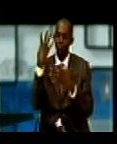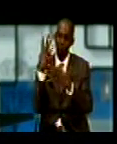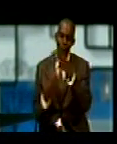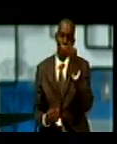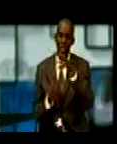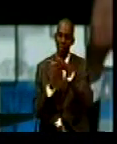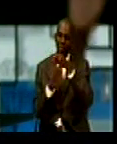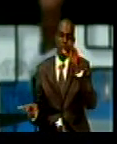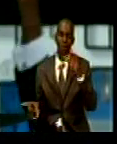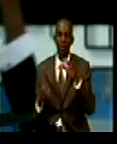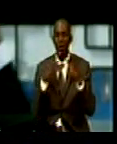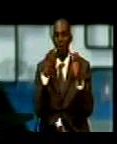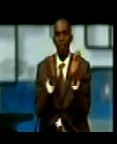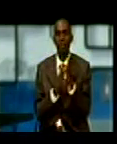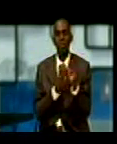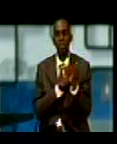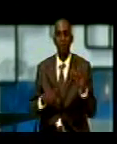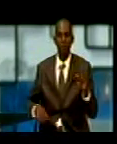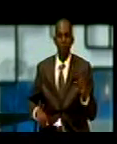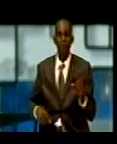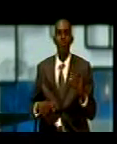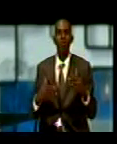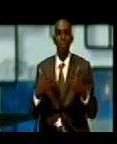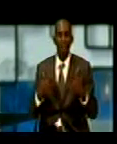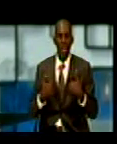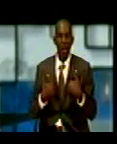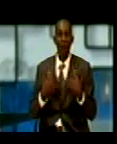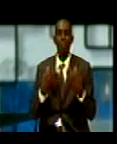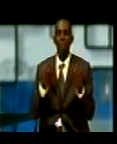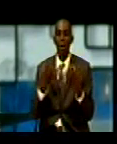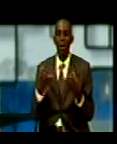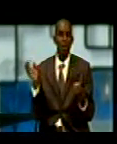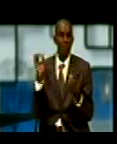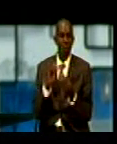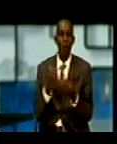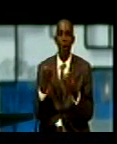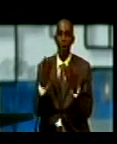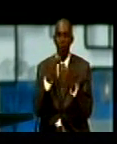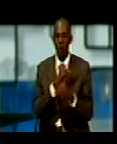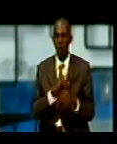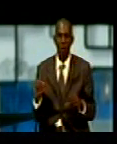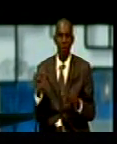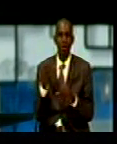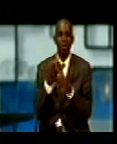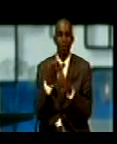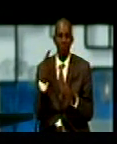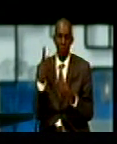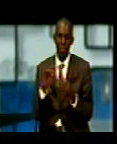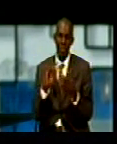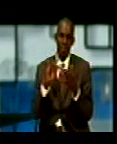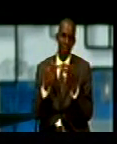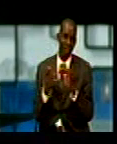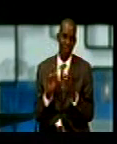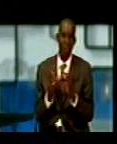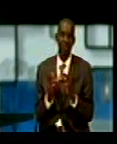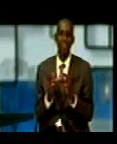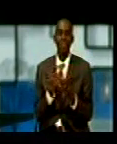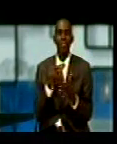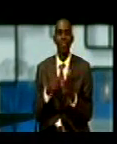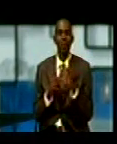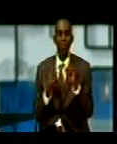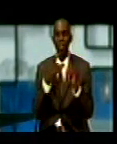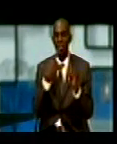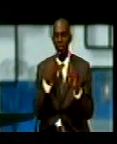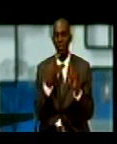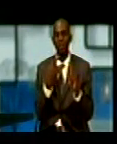Lord. And we still have several more still coming in from the social media. This one says, from Paul